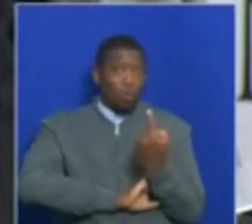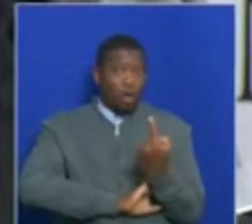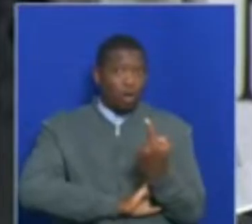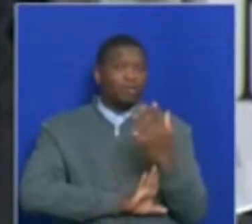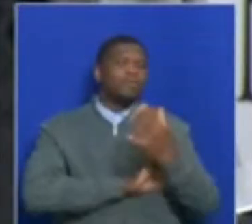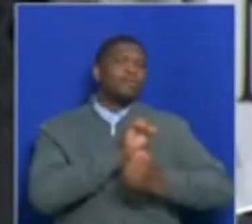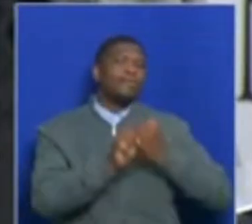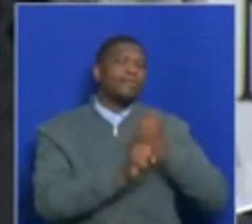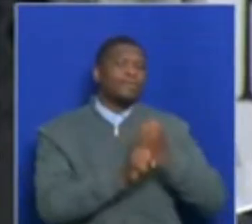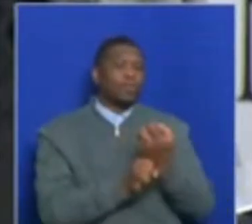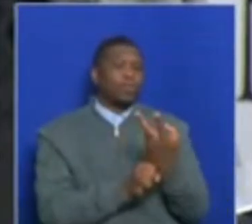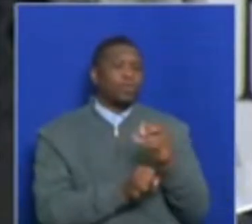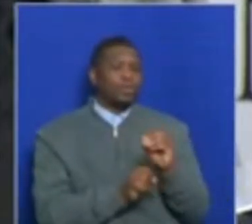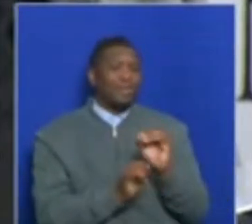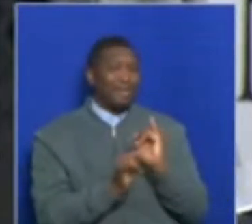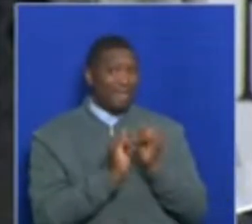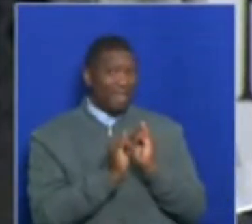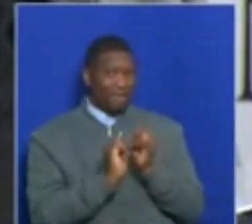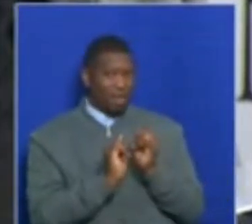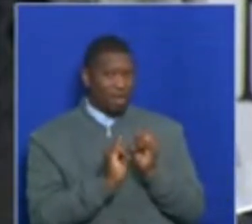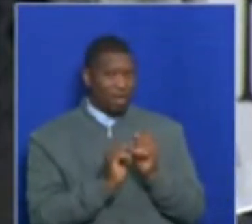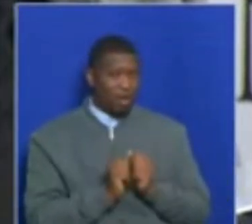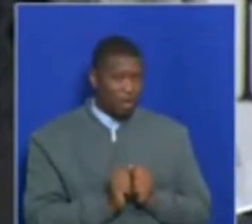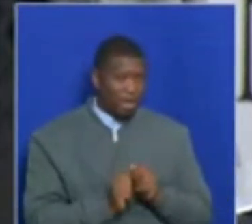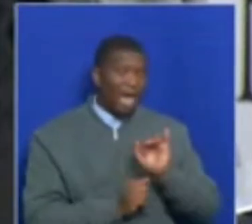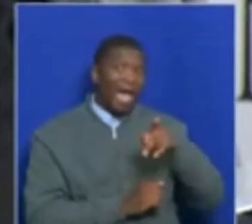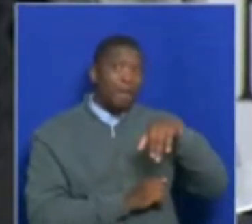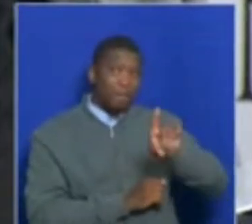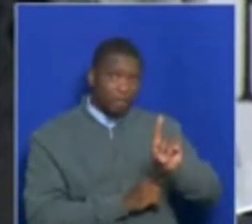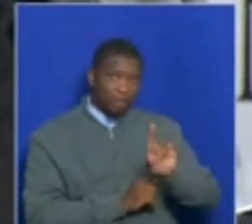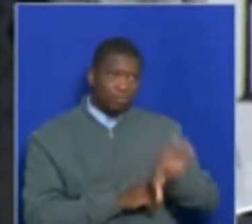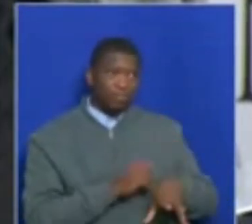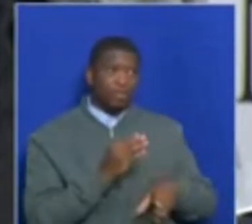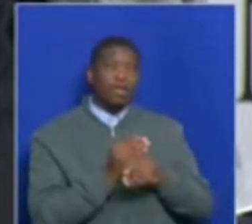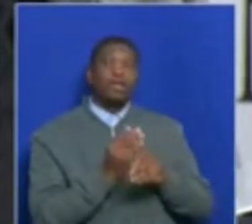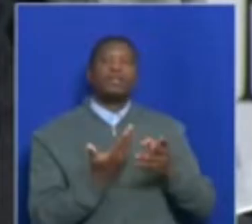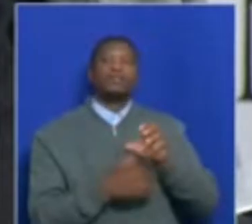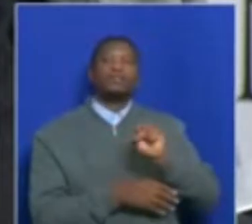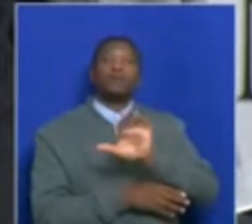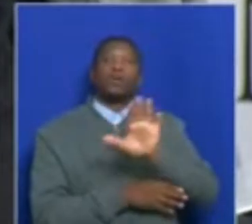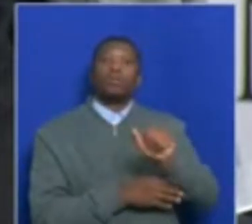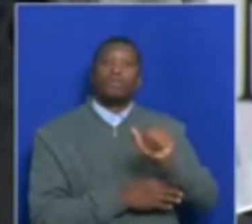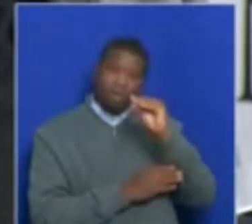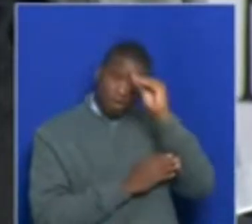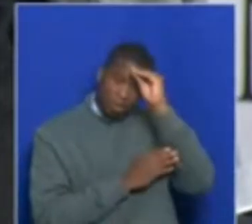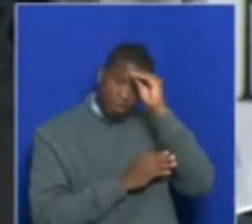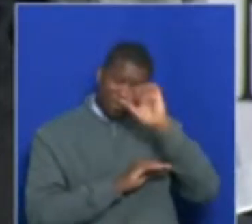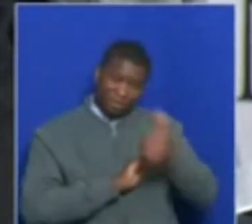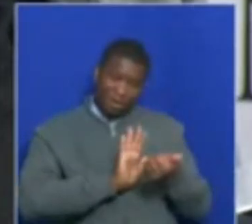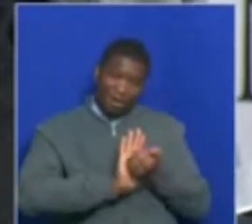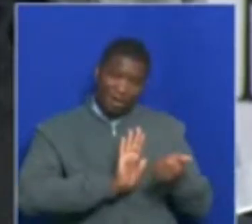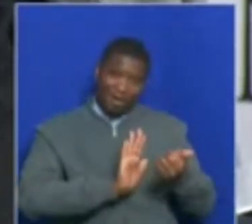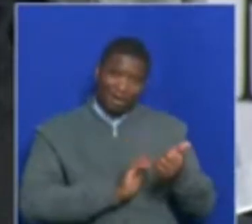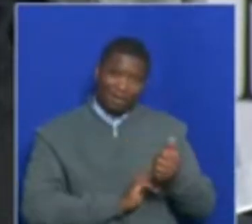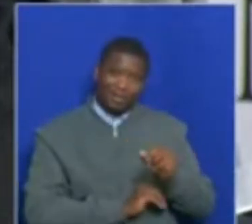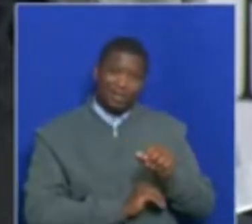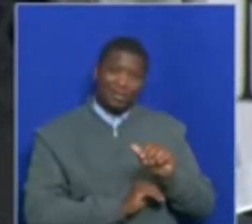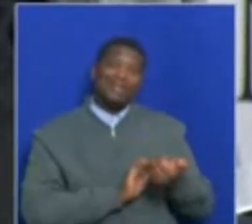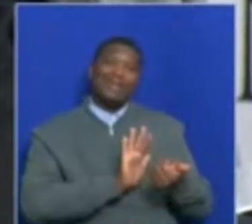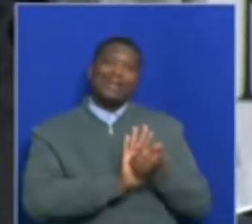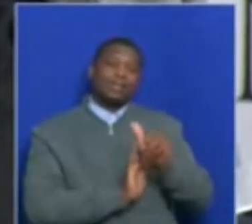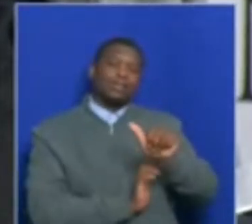IPAD Act, the South African Police Service Act, Act 68 of 1995, the SAPS